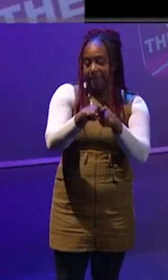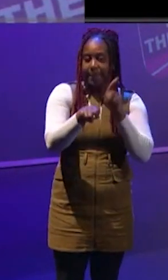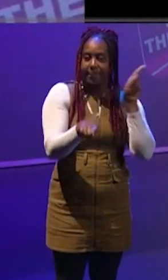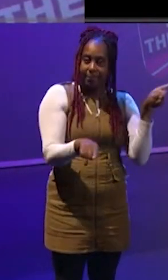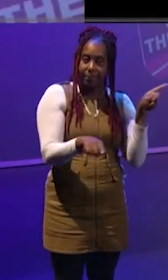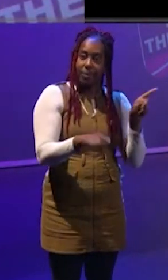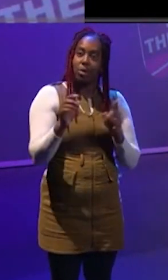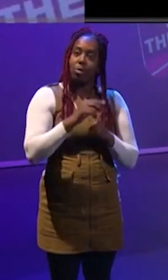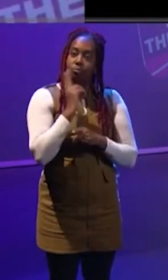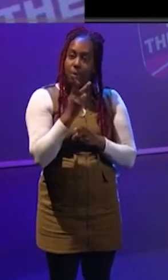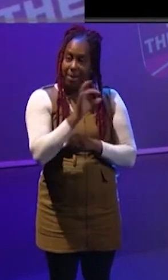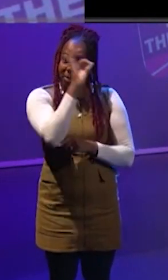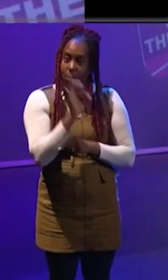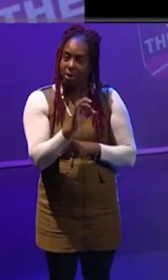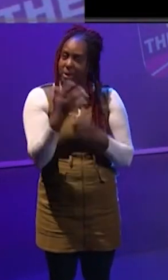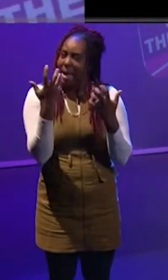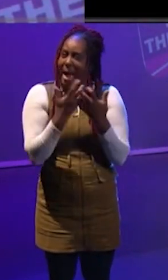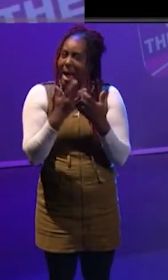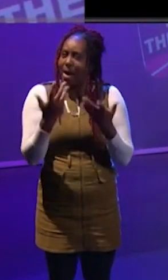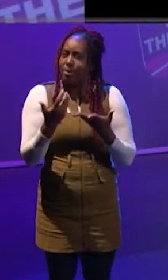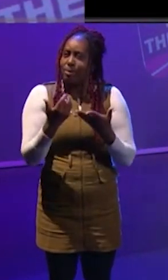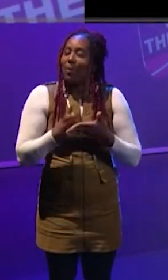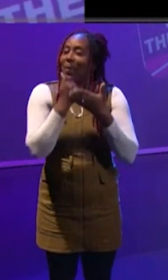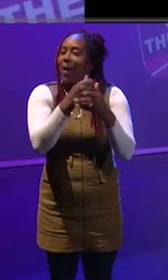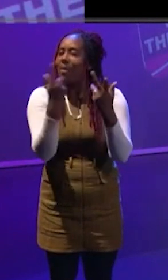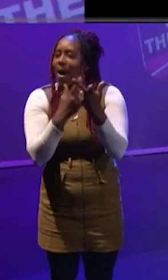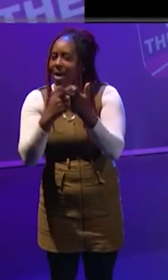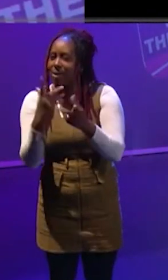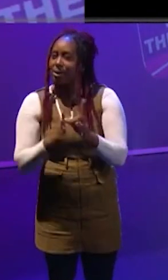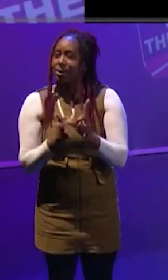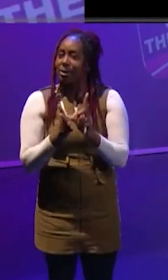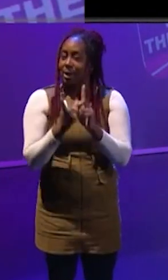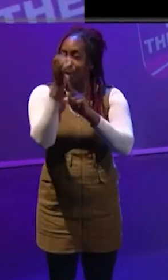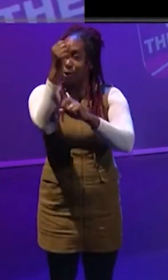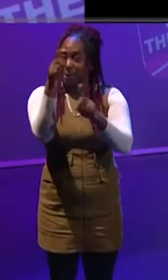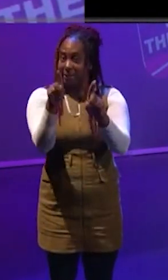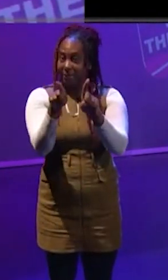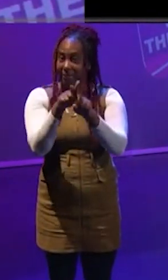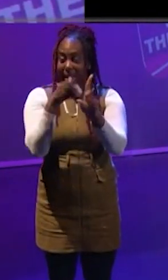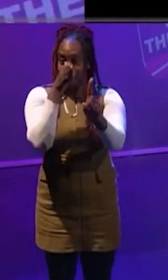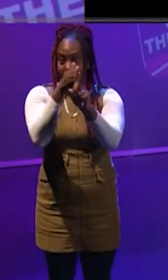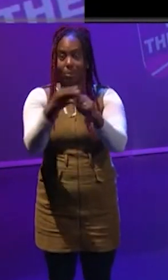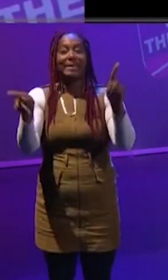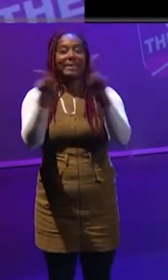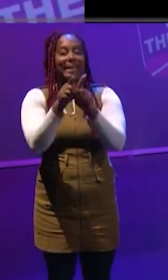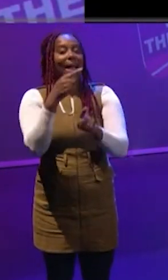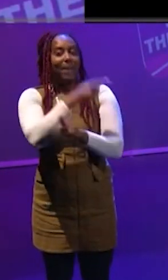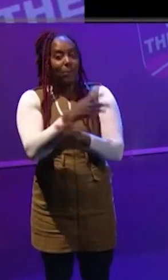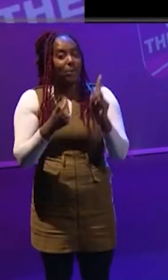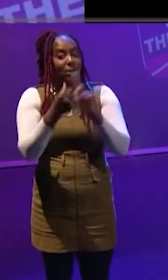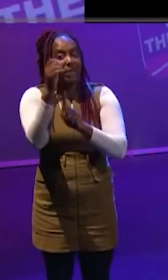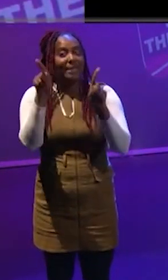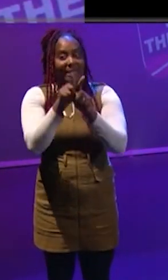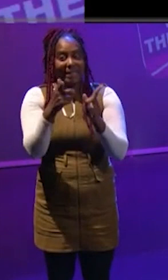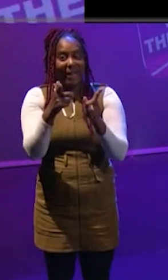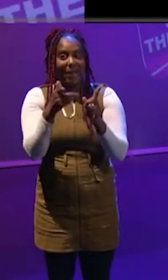The question was, how do you help others get to where they want to be, as well as making sure that you're also getting to where, reaching the goals